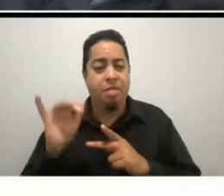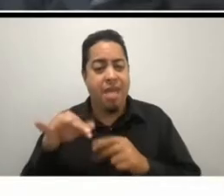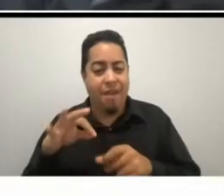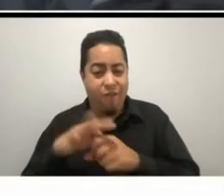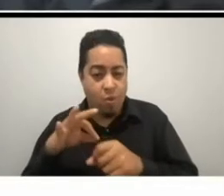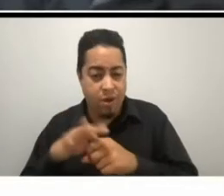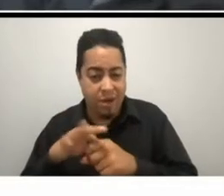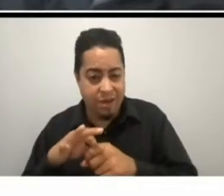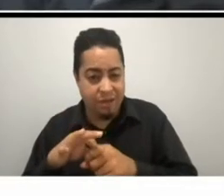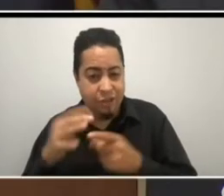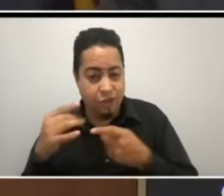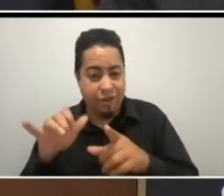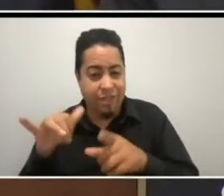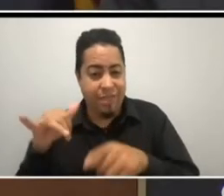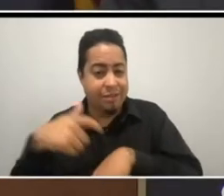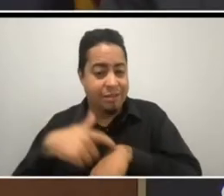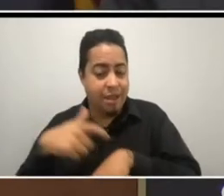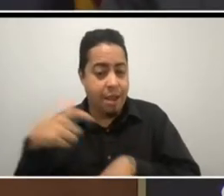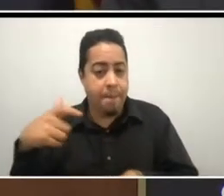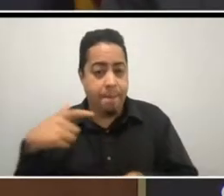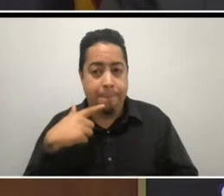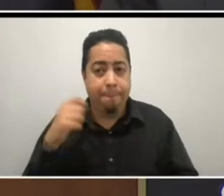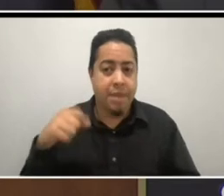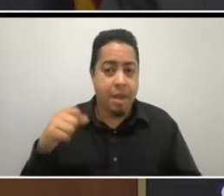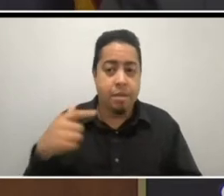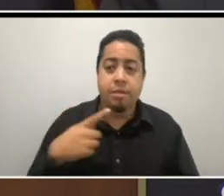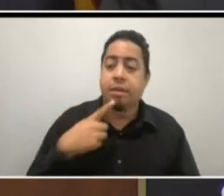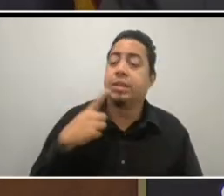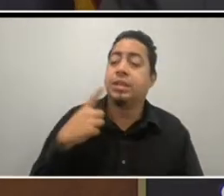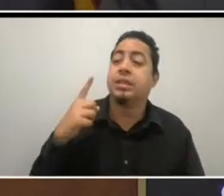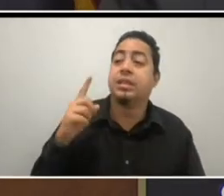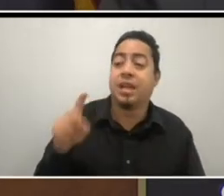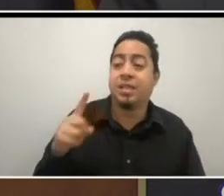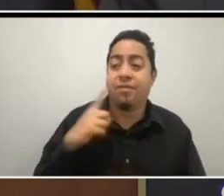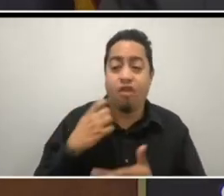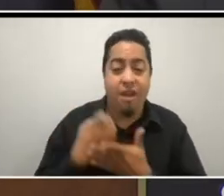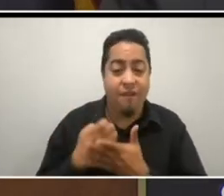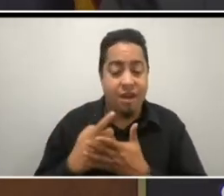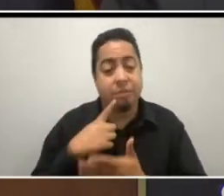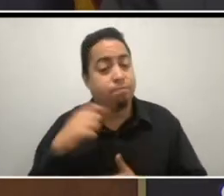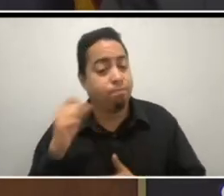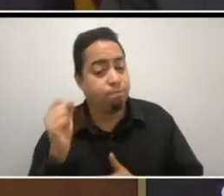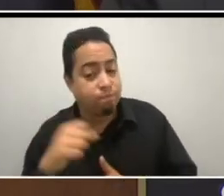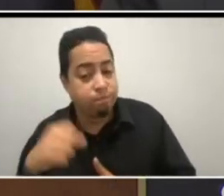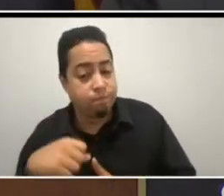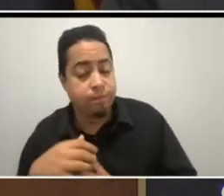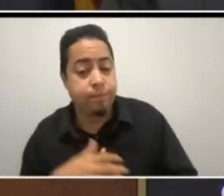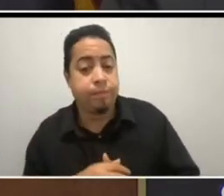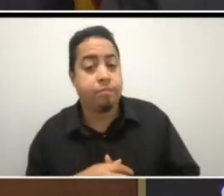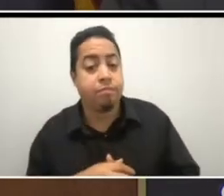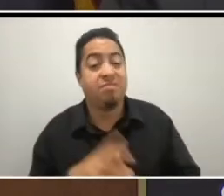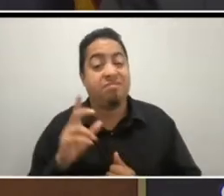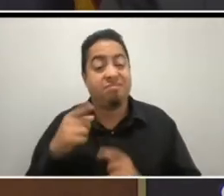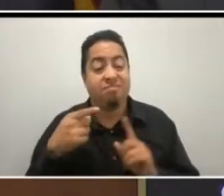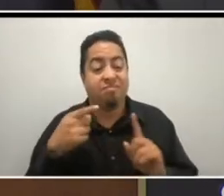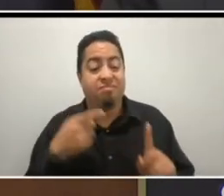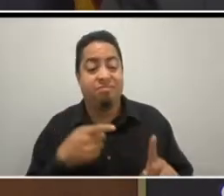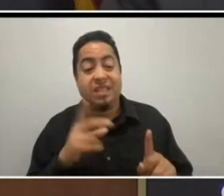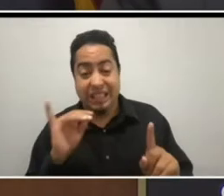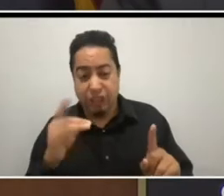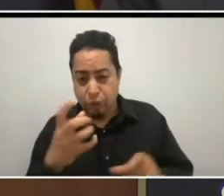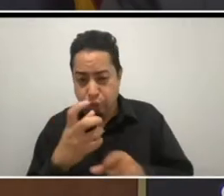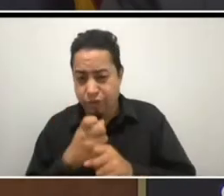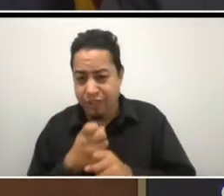Yes. And you asked him for evidence of that? I did. And did he ever receive, did you ever receive from